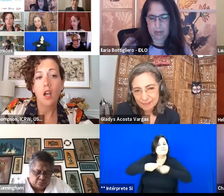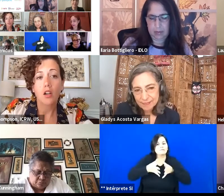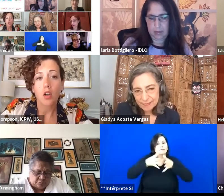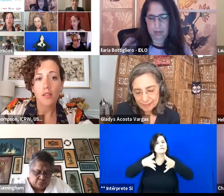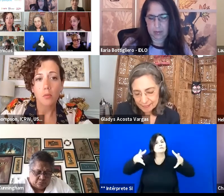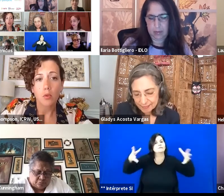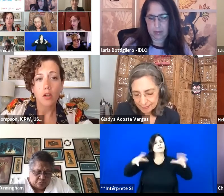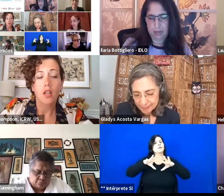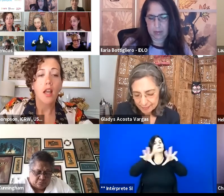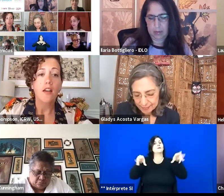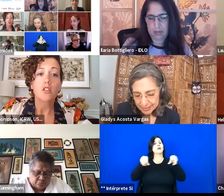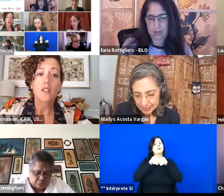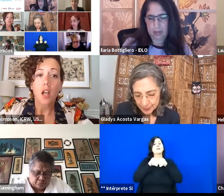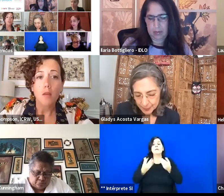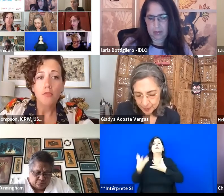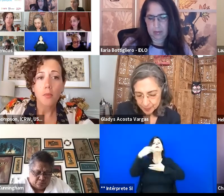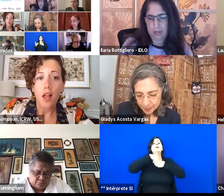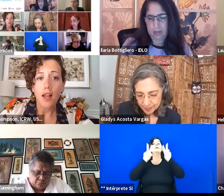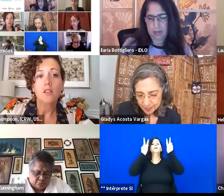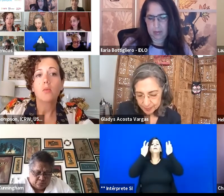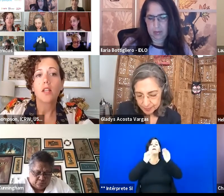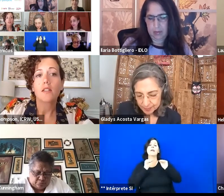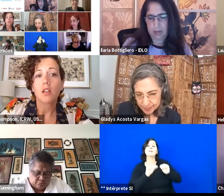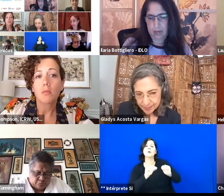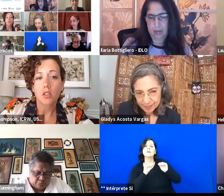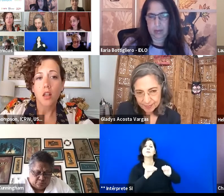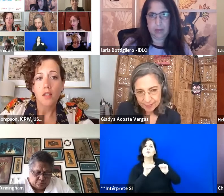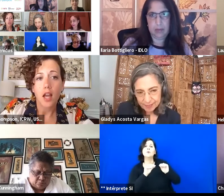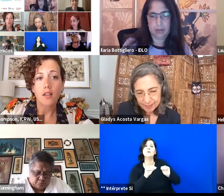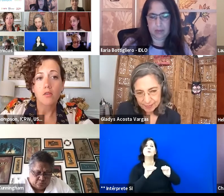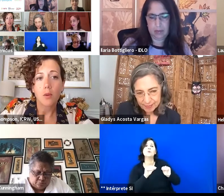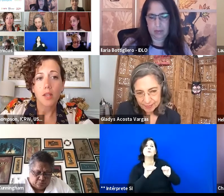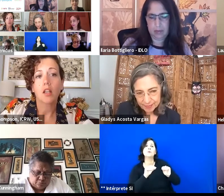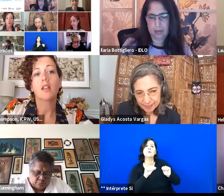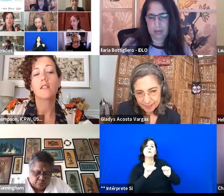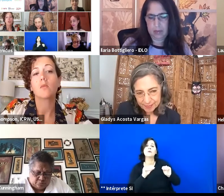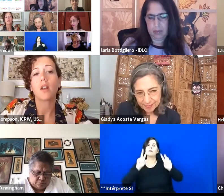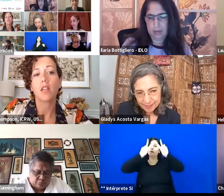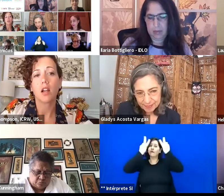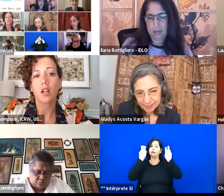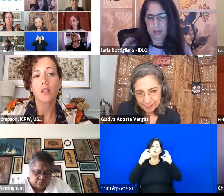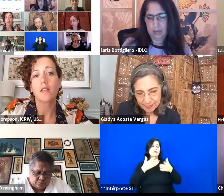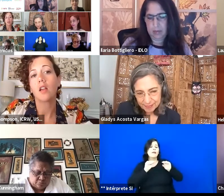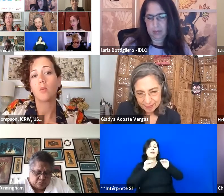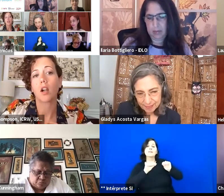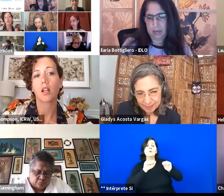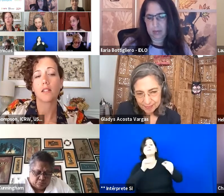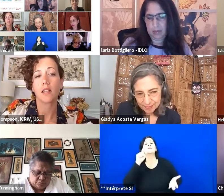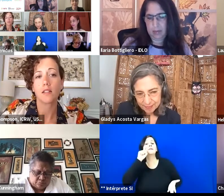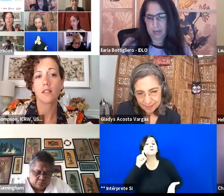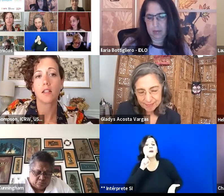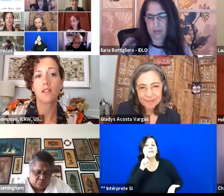services across the board. Having just come from the last 2 weeks of the Commission on the Status of Women, this is one of the areas